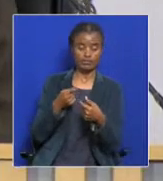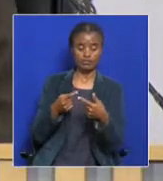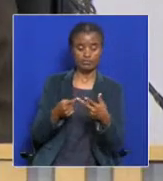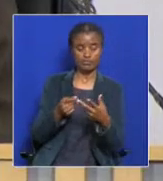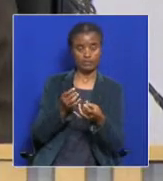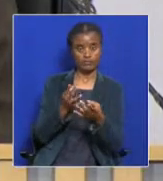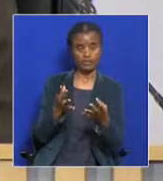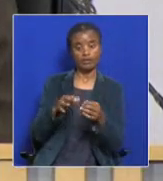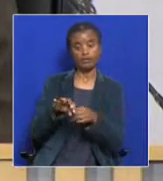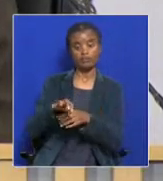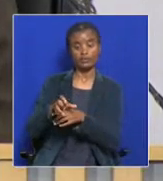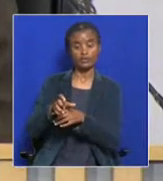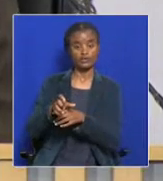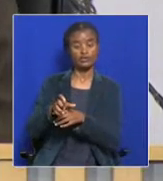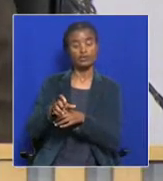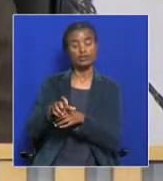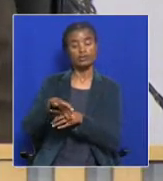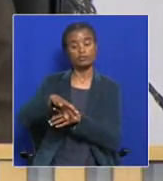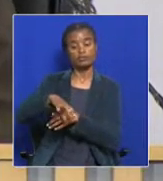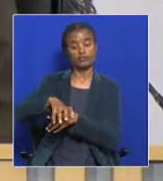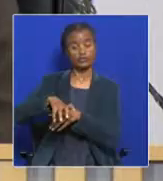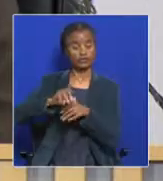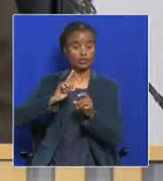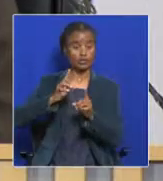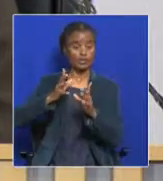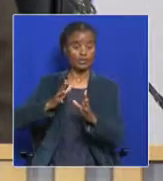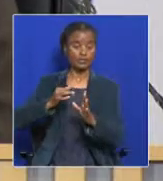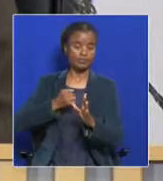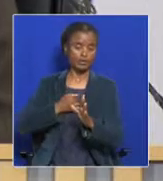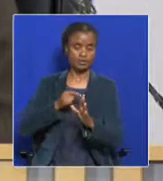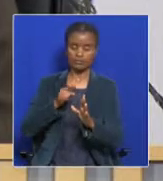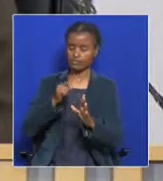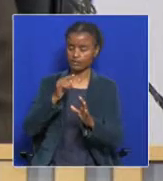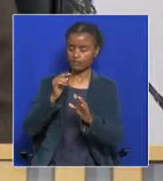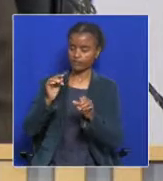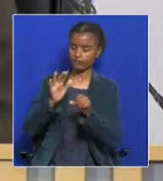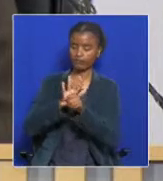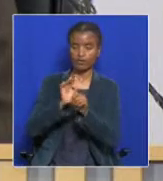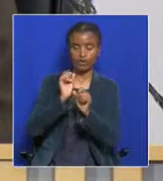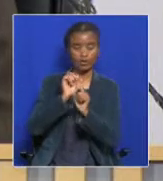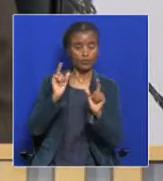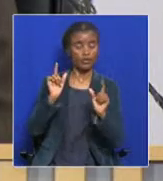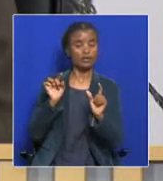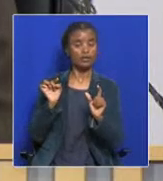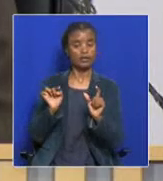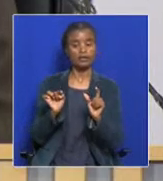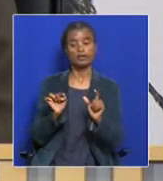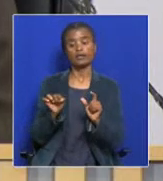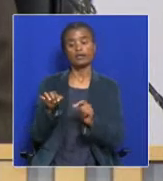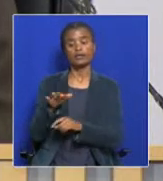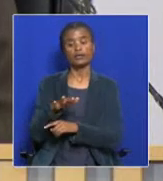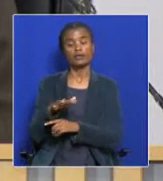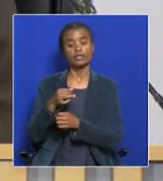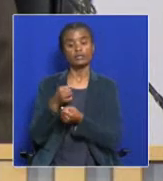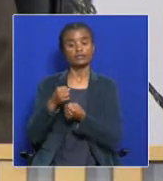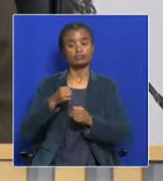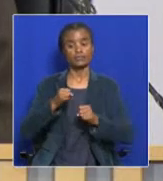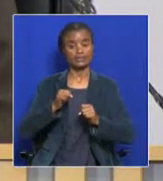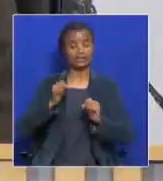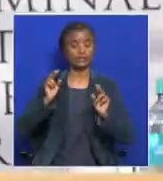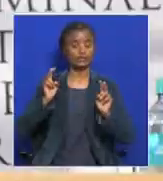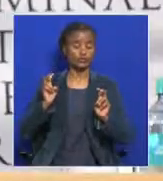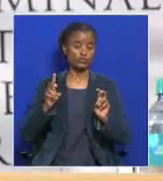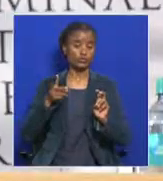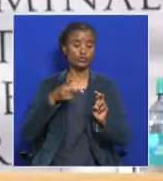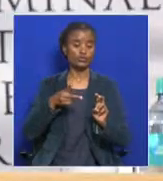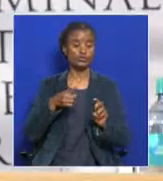aware of the status of the location as well as the fact that those drugs needed to be moved from there.